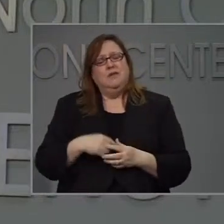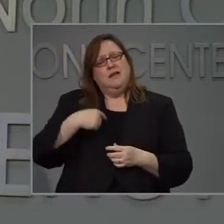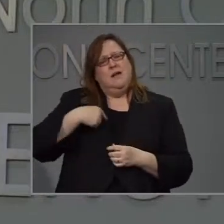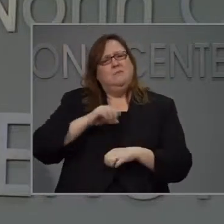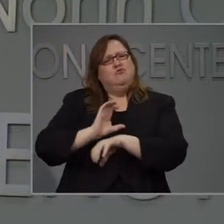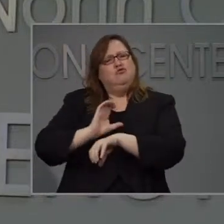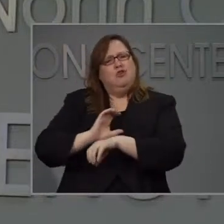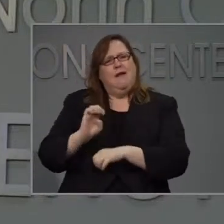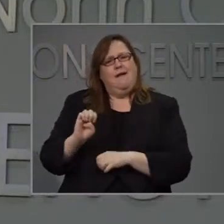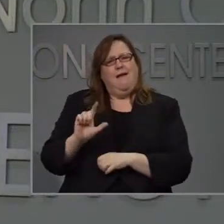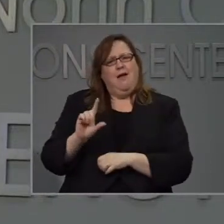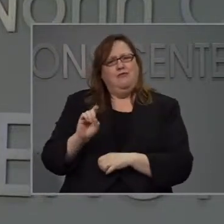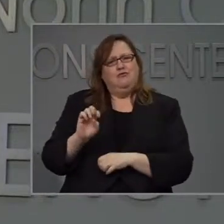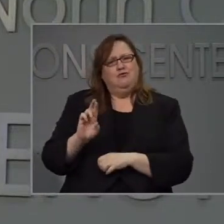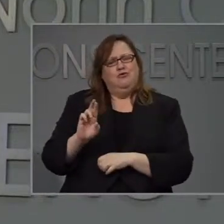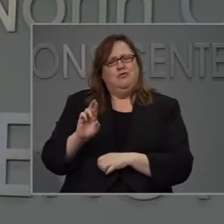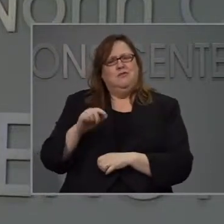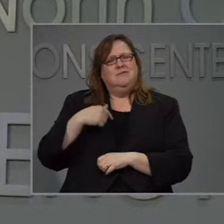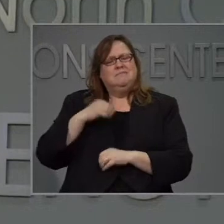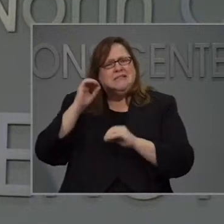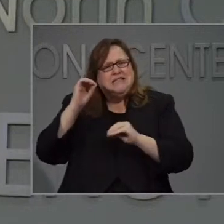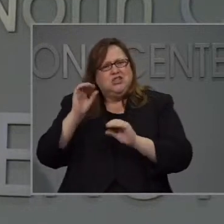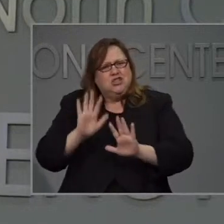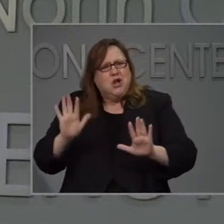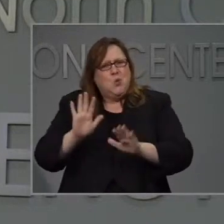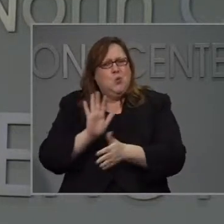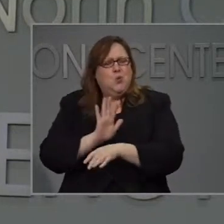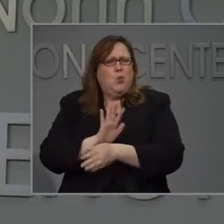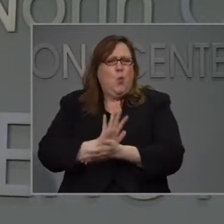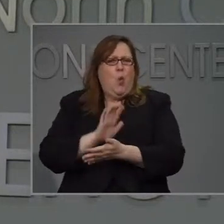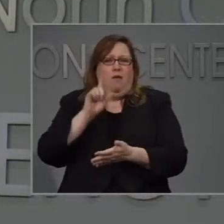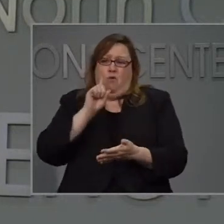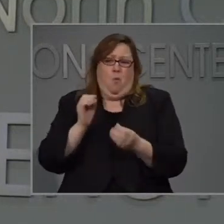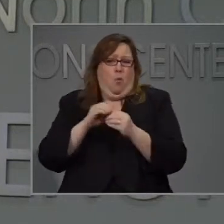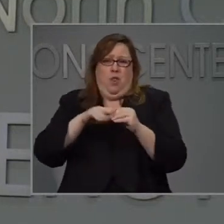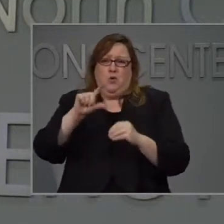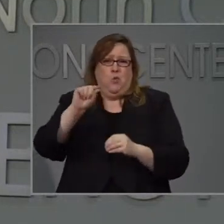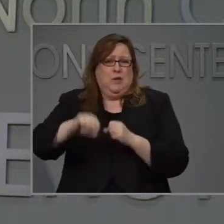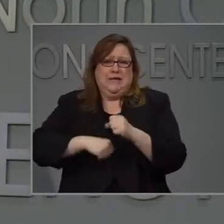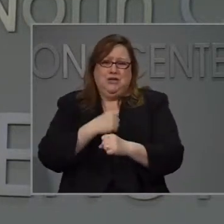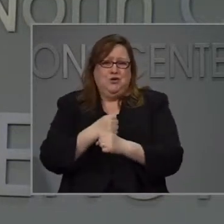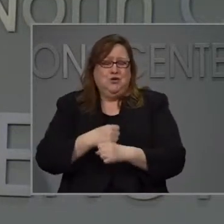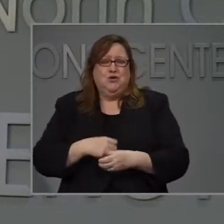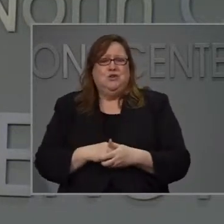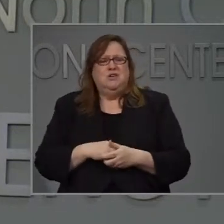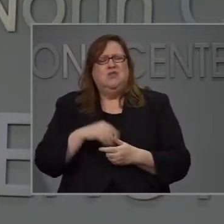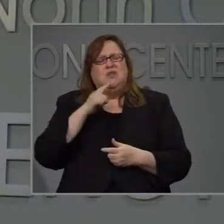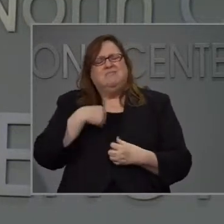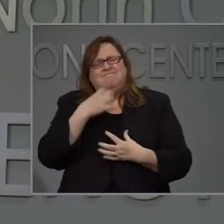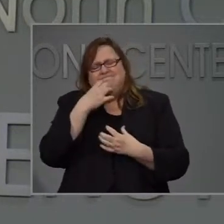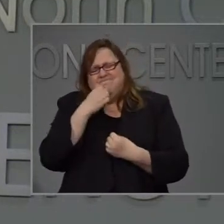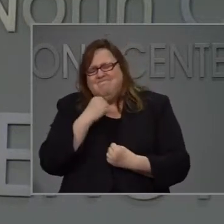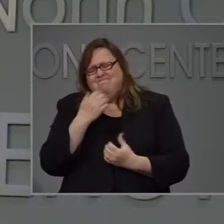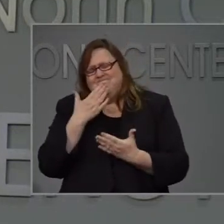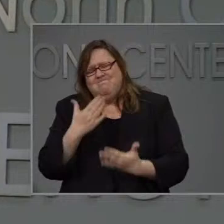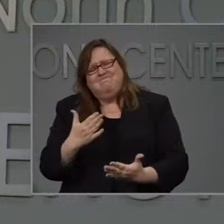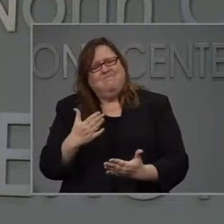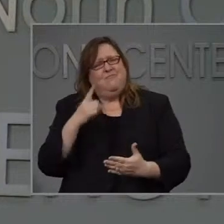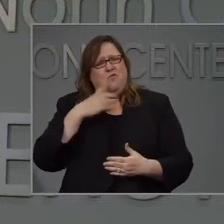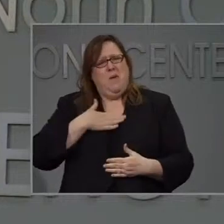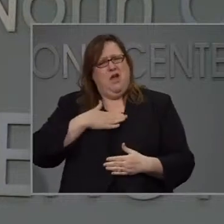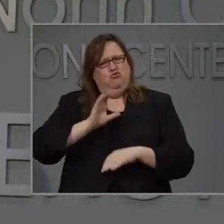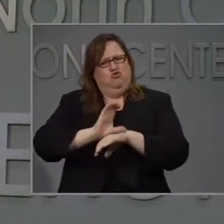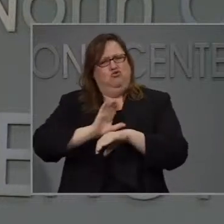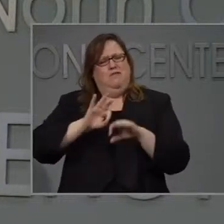years. I am so grateful for my church family. There's a real sense of belonging and a sense